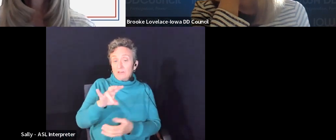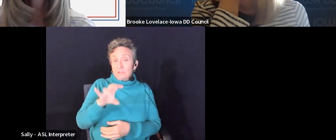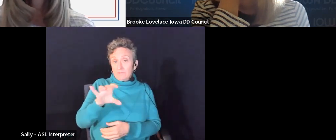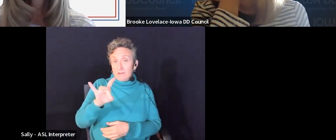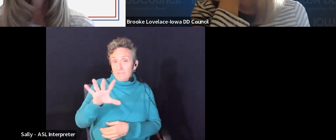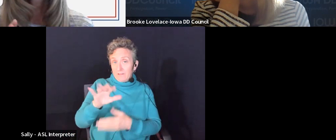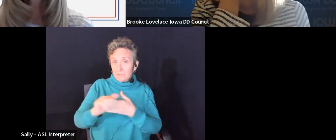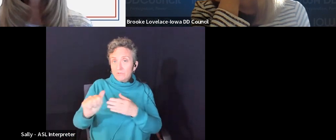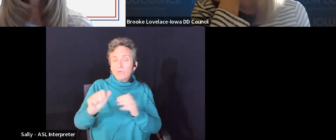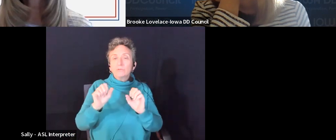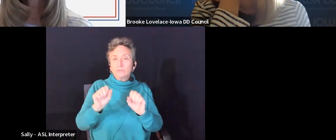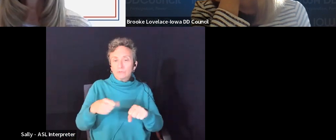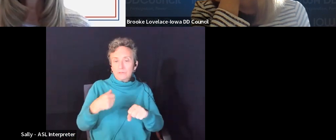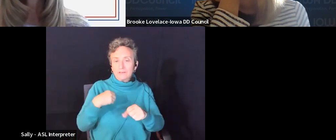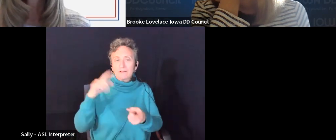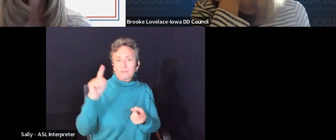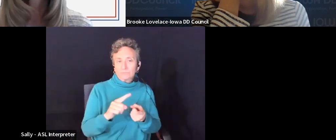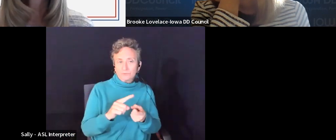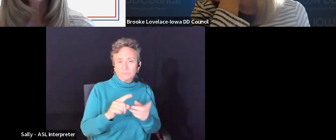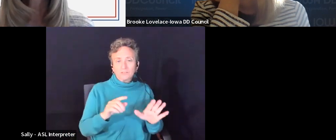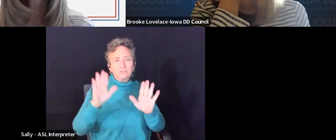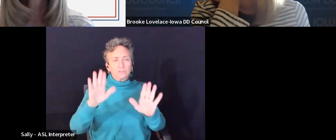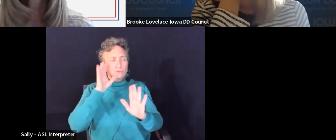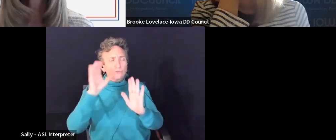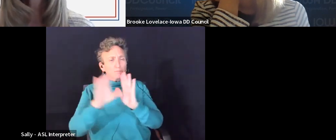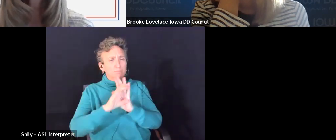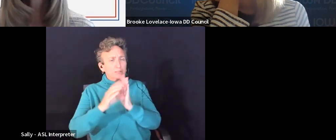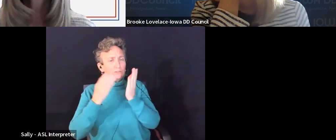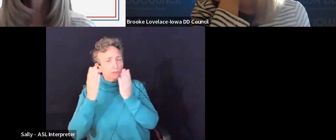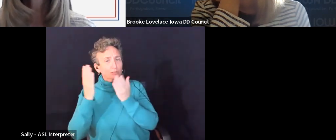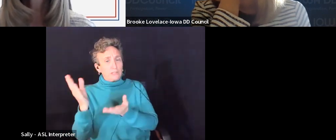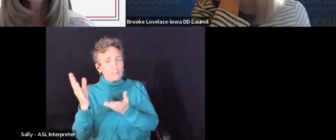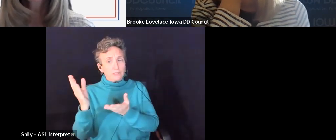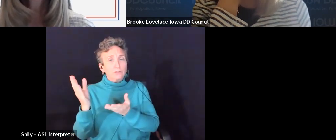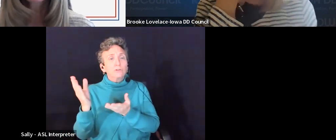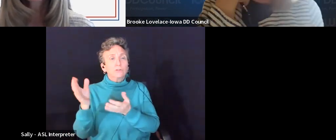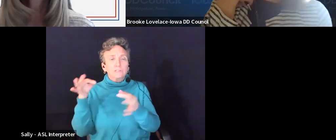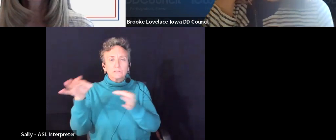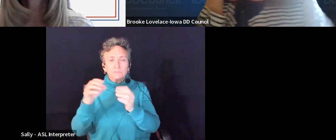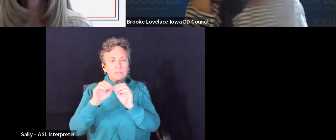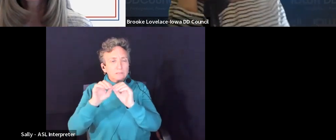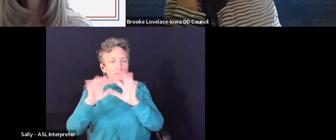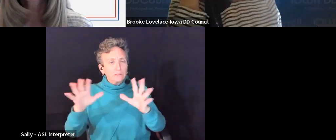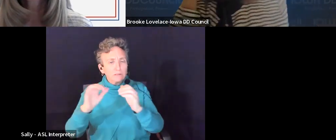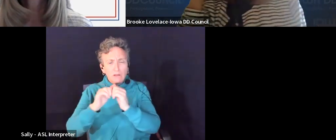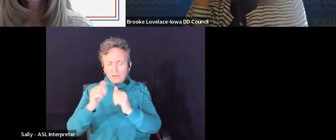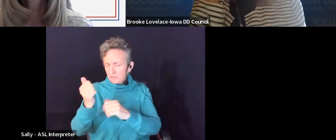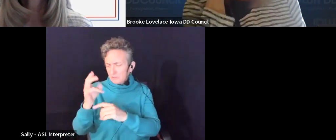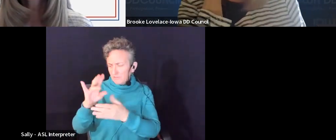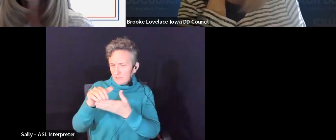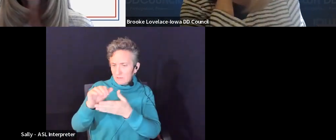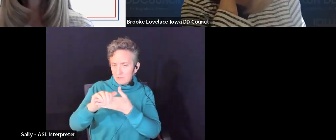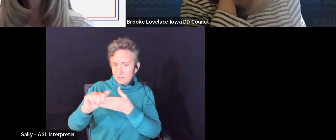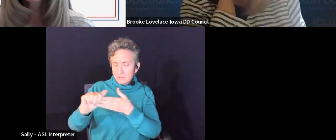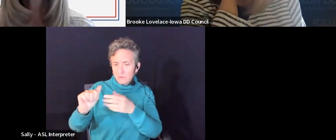$3,785. We have a great graphic that our wonderful staff put together that really helps explain how that